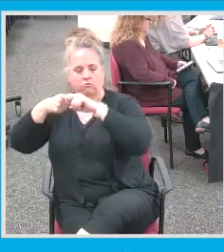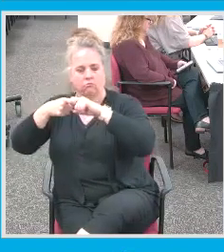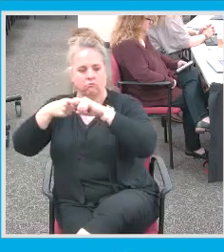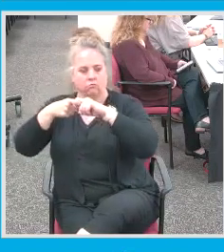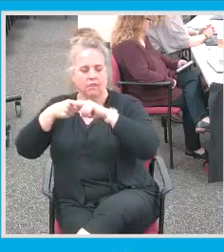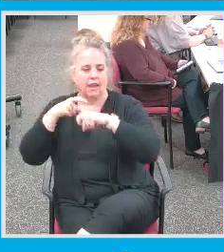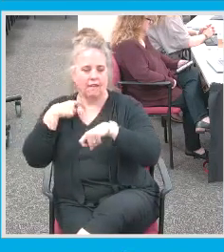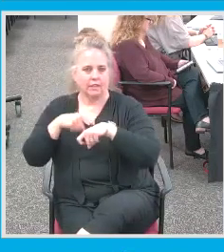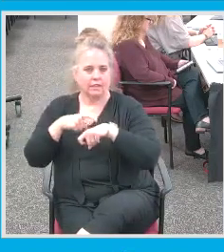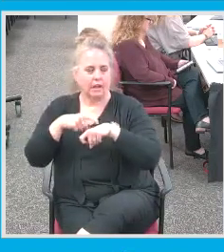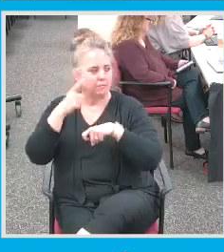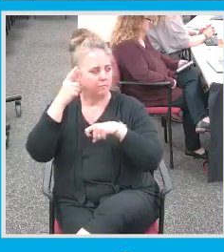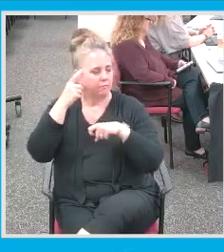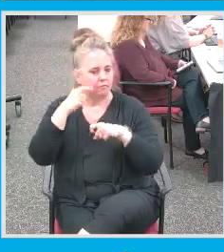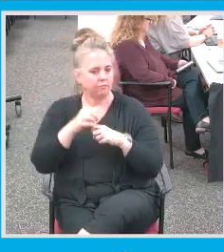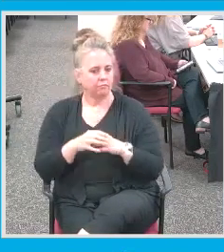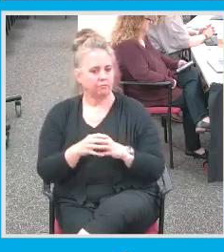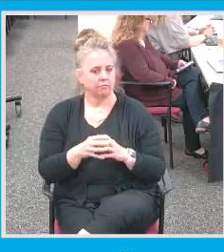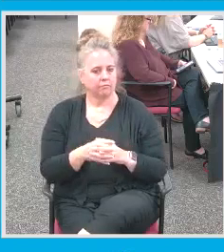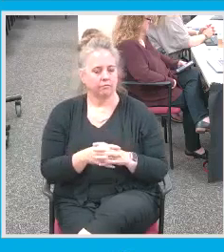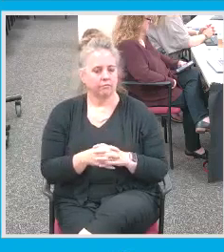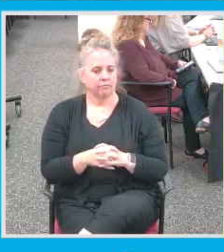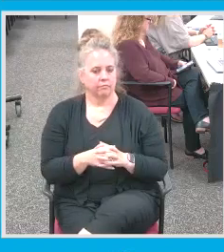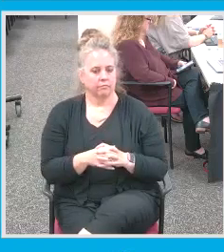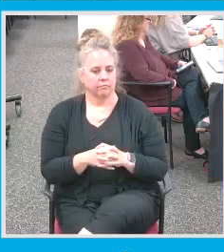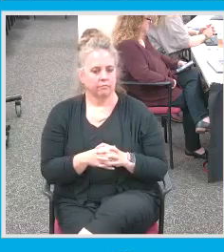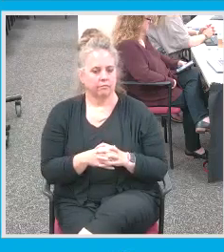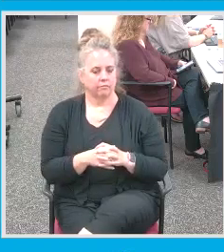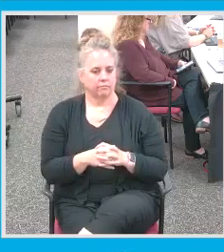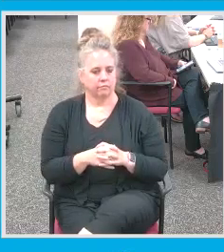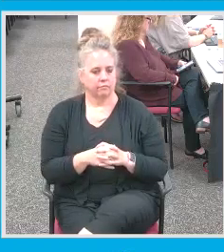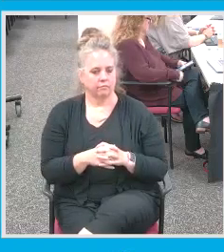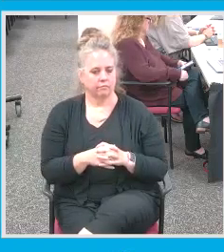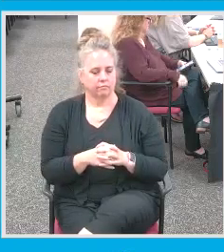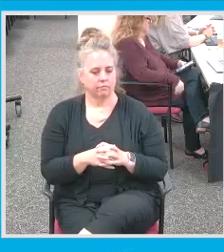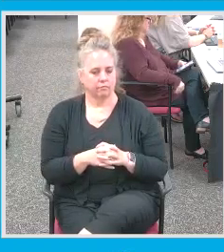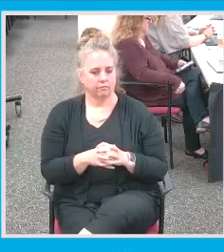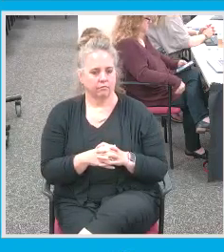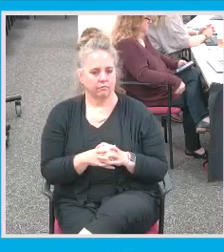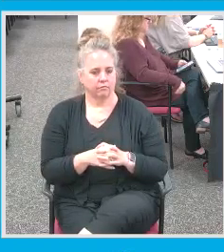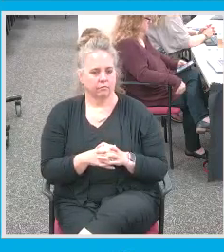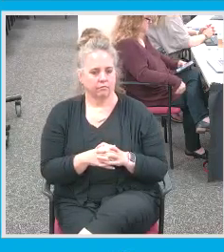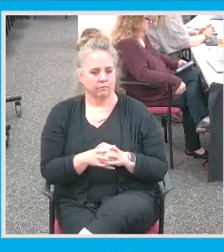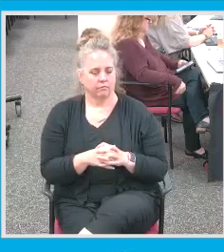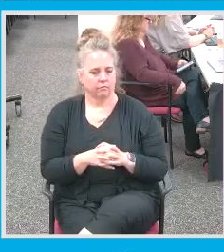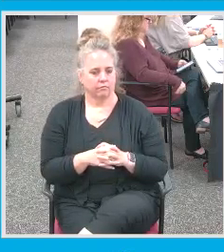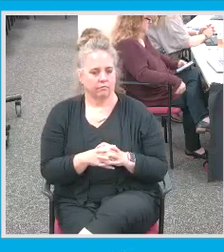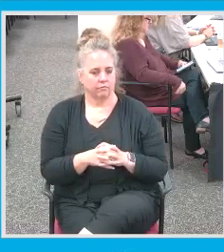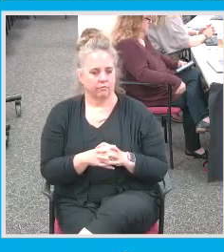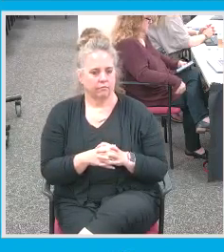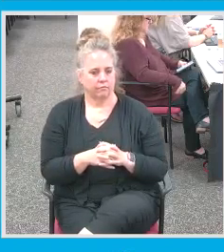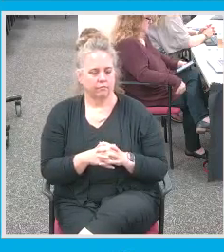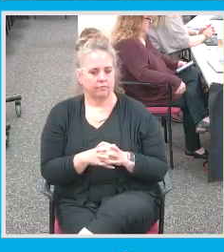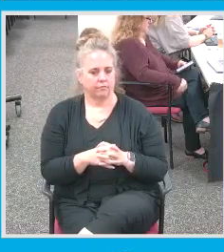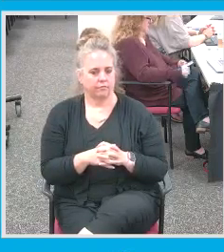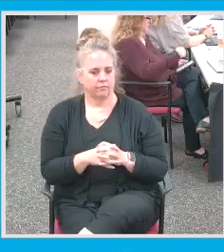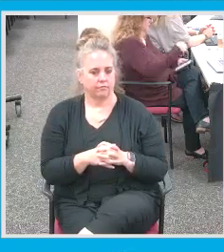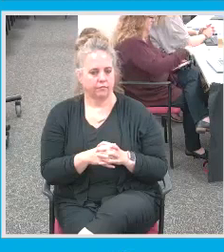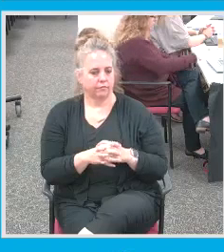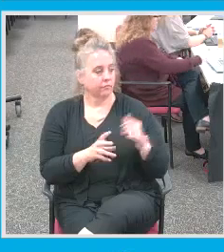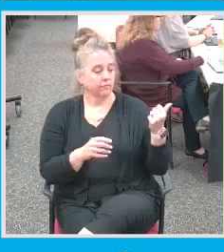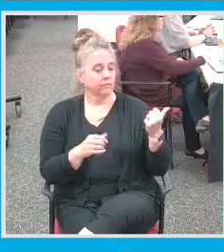So the words that we are using to try and promote this idea with our community is, with ownership comes